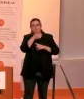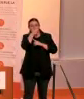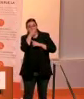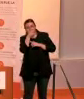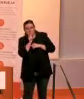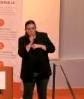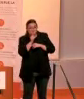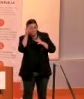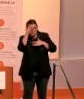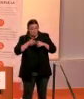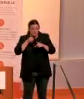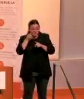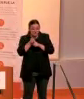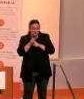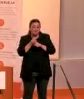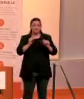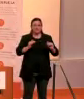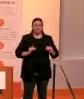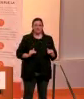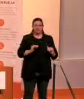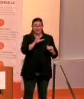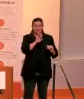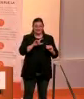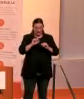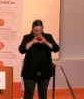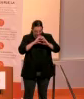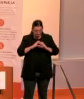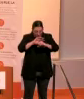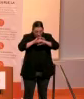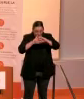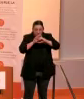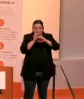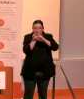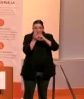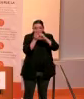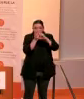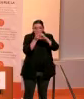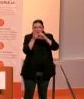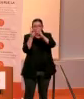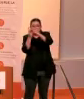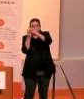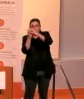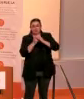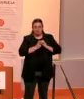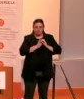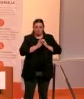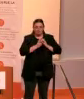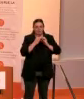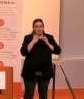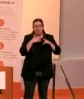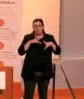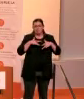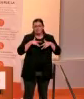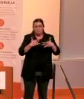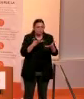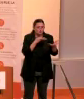attack, and cell surface receptors. And you're going to hear that, and I'm happy to talk